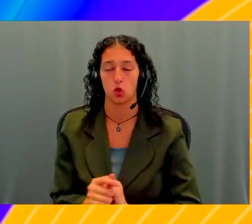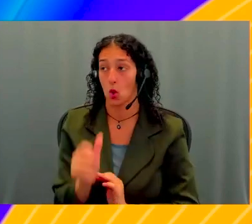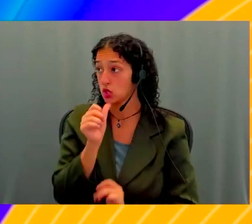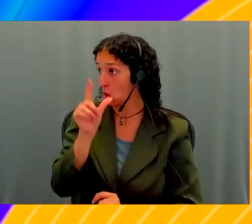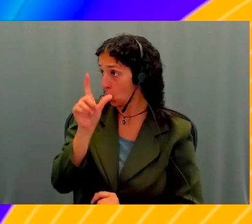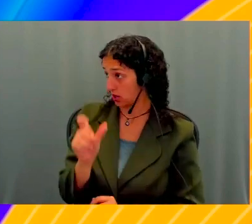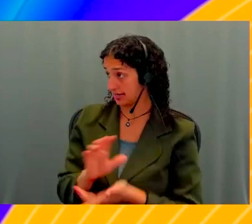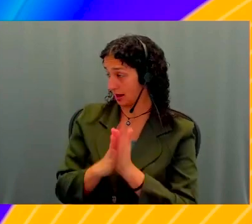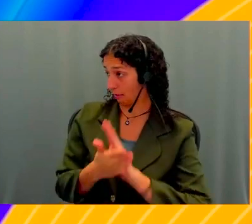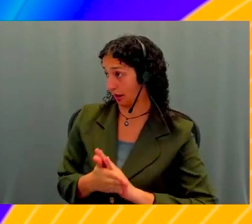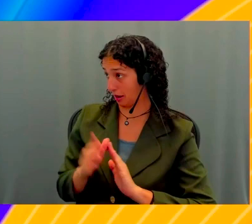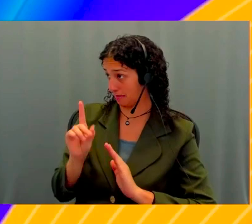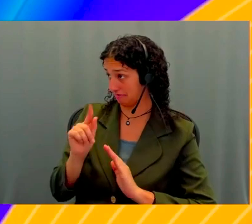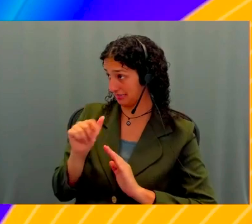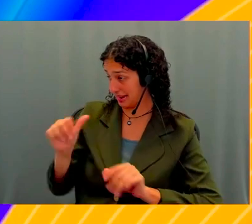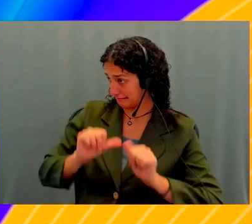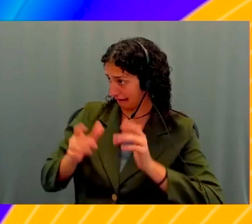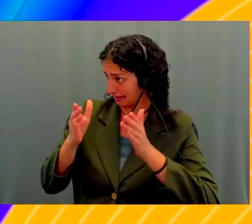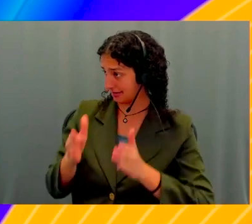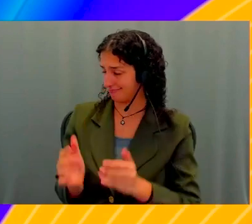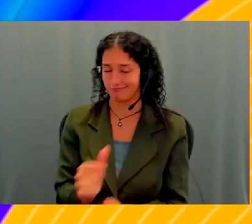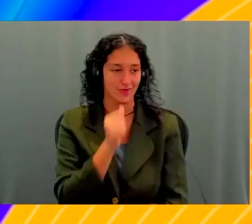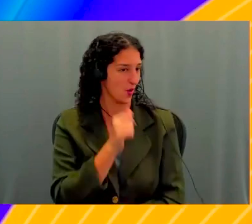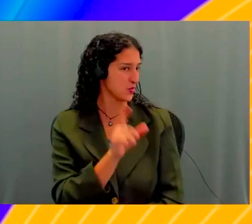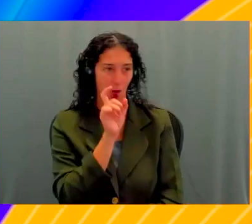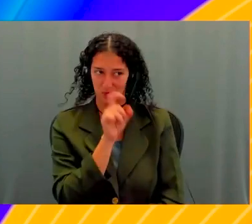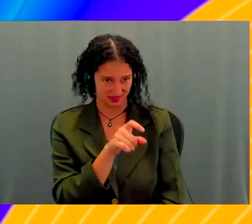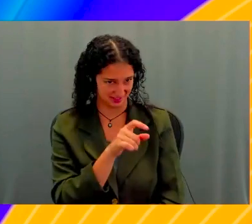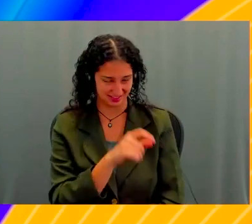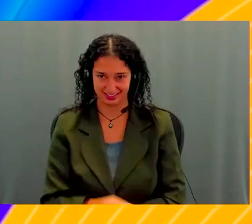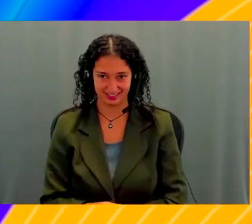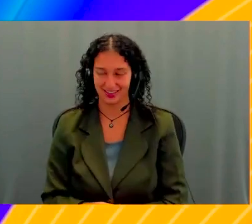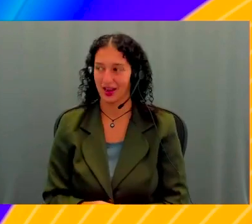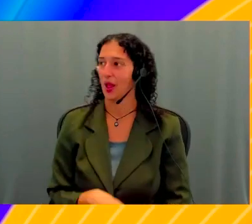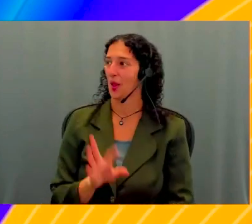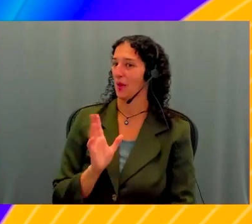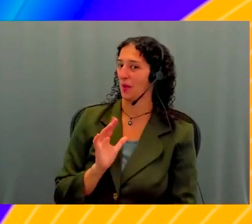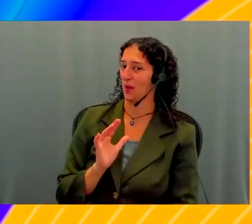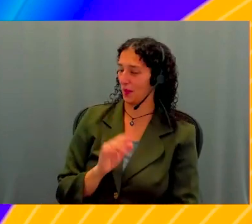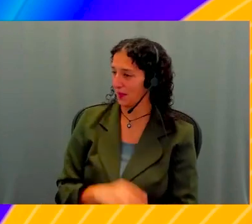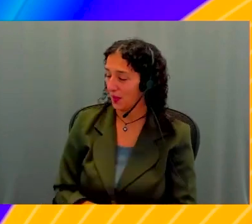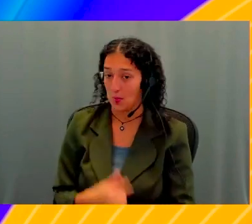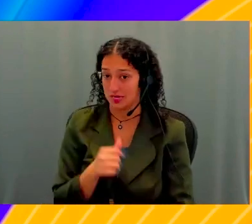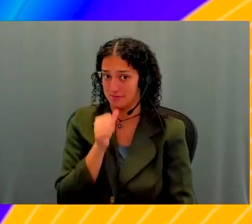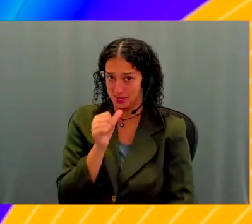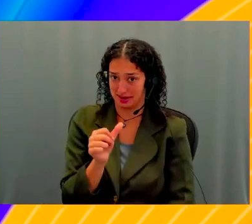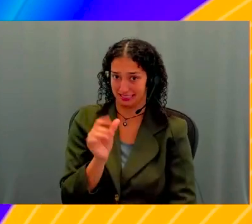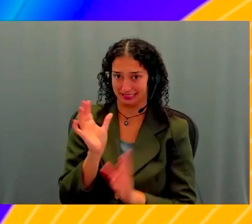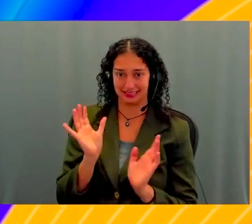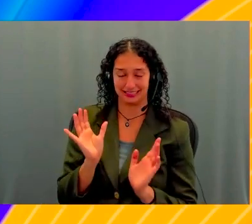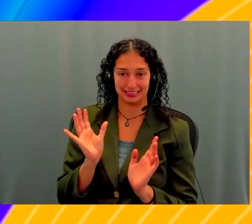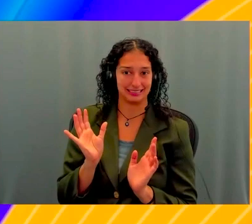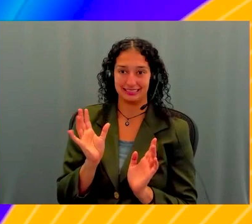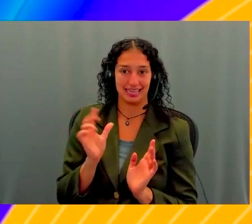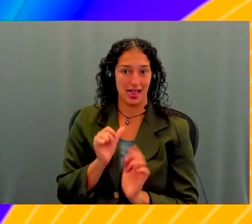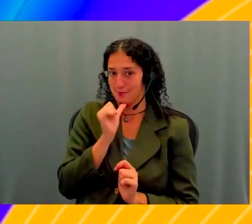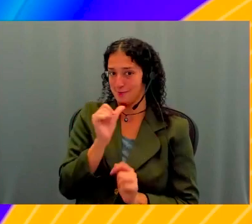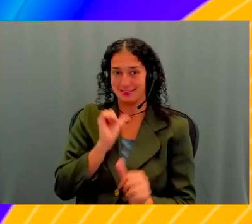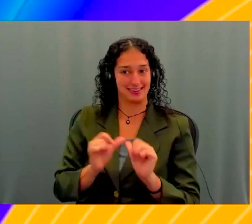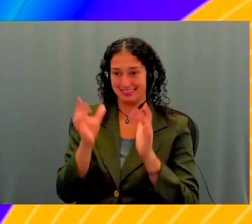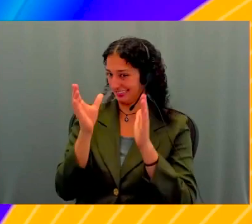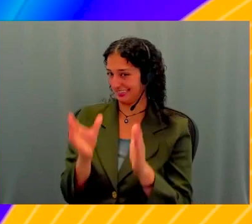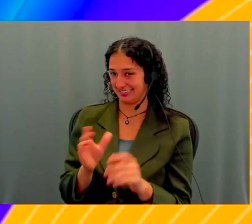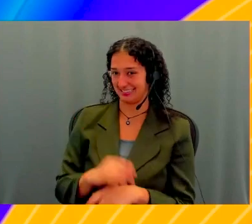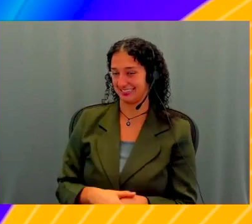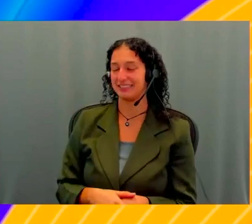scientist. You do not need to be a data scientist. That's the key thing. To create a model. I was going to say, there's no excuses now, right? I am not a data scientist. The